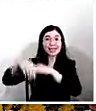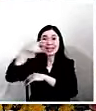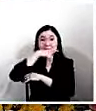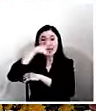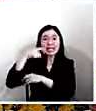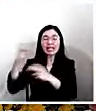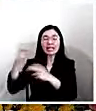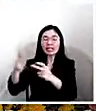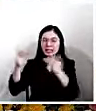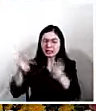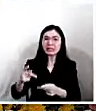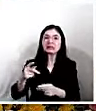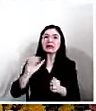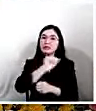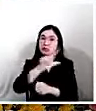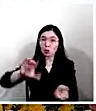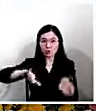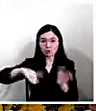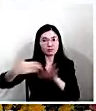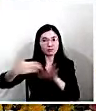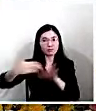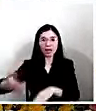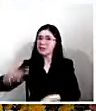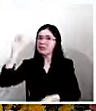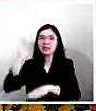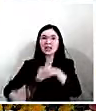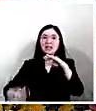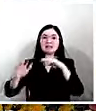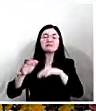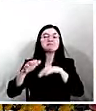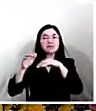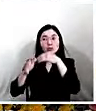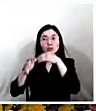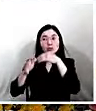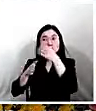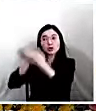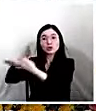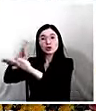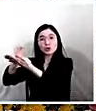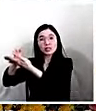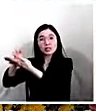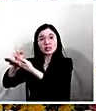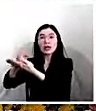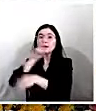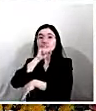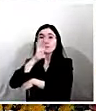and they were not able to reach the promised land.